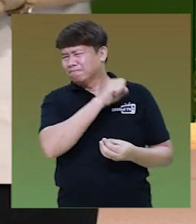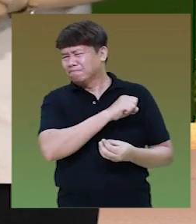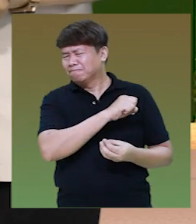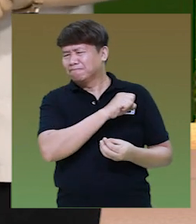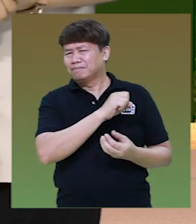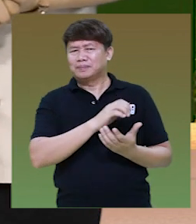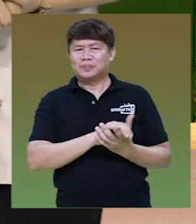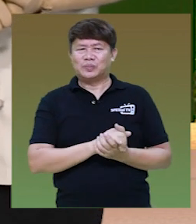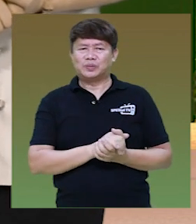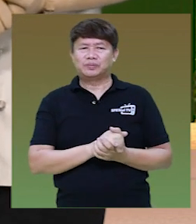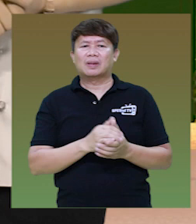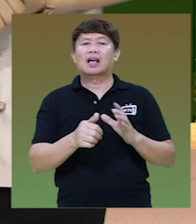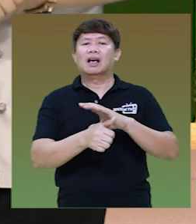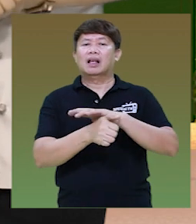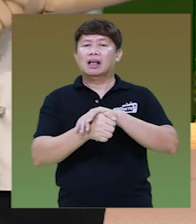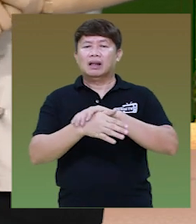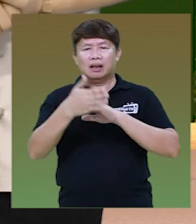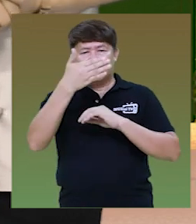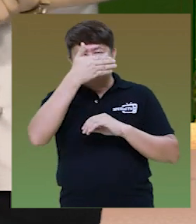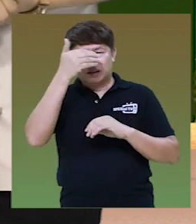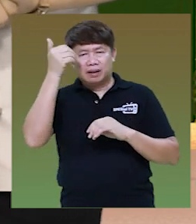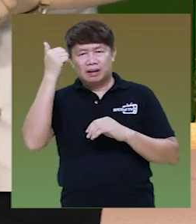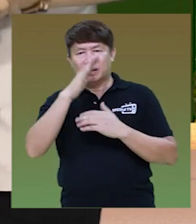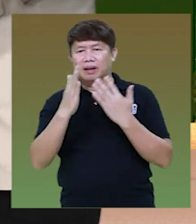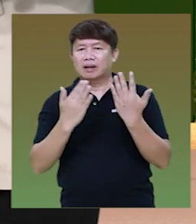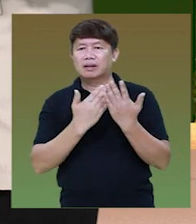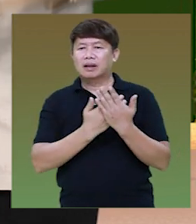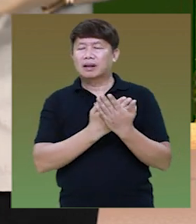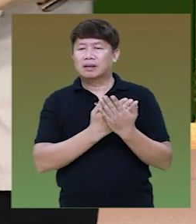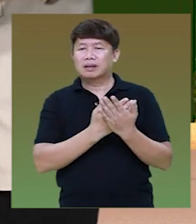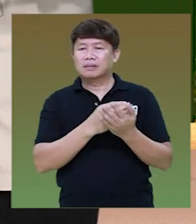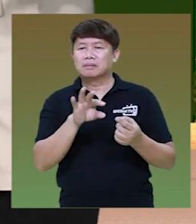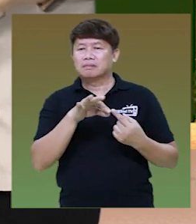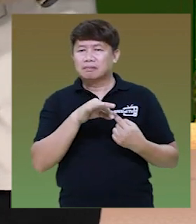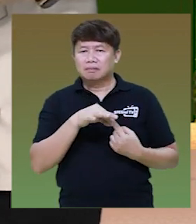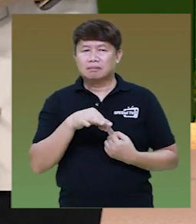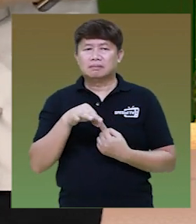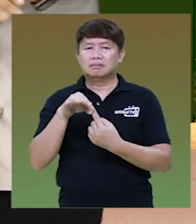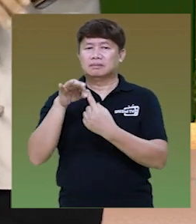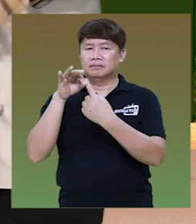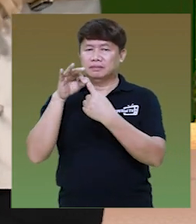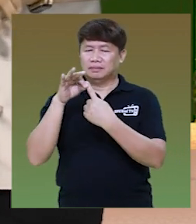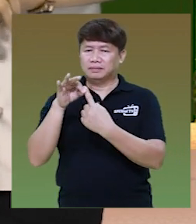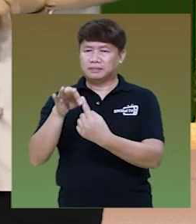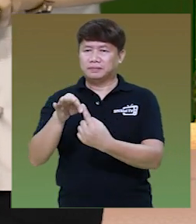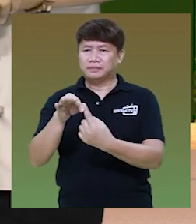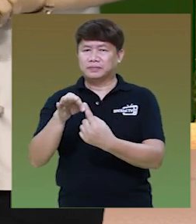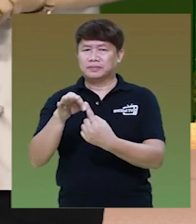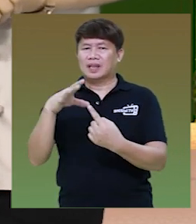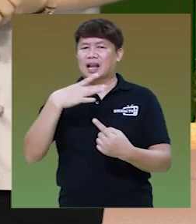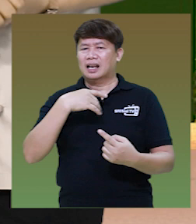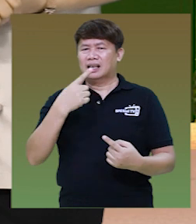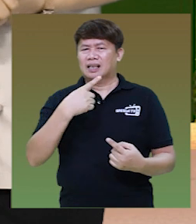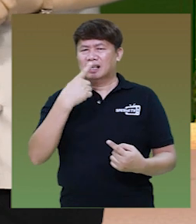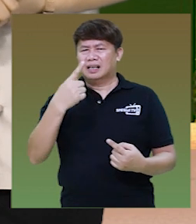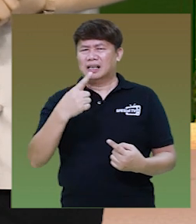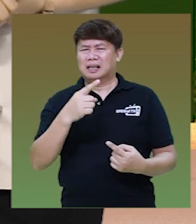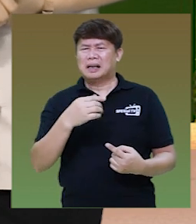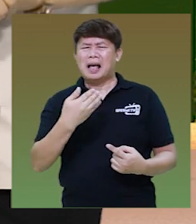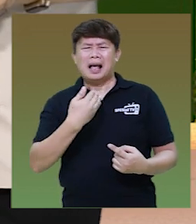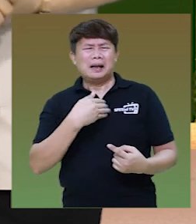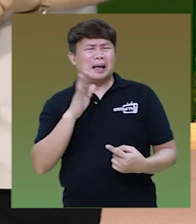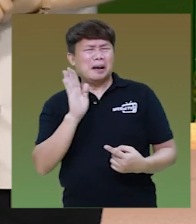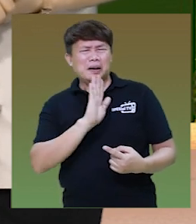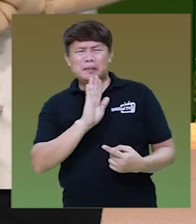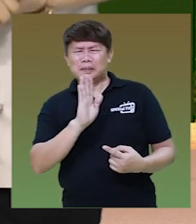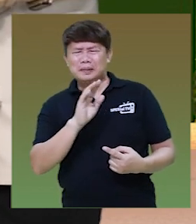it strange?" The turtle forgot everything except that he wanted to say, "I am